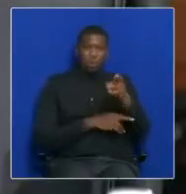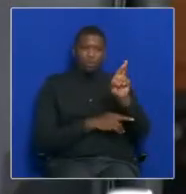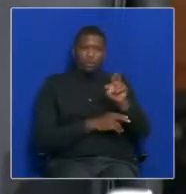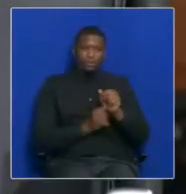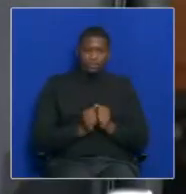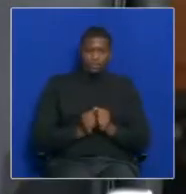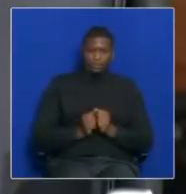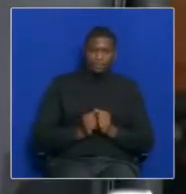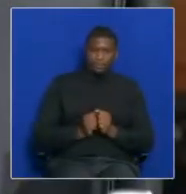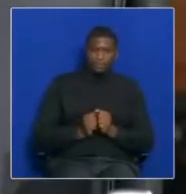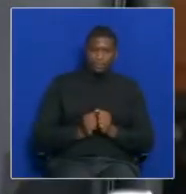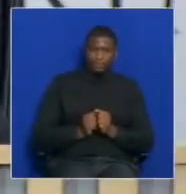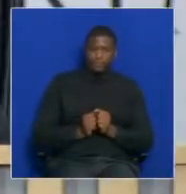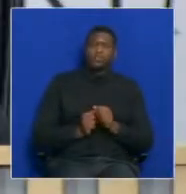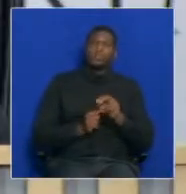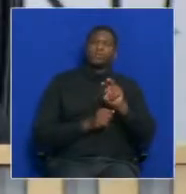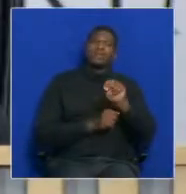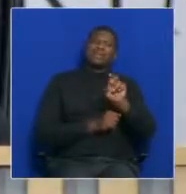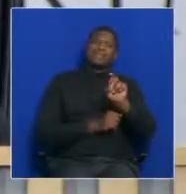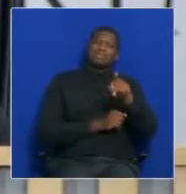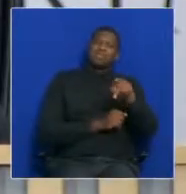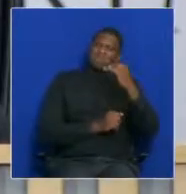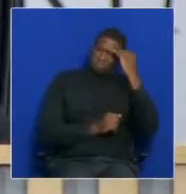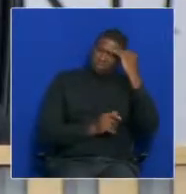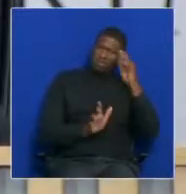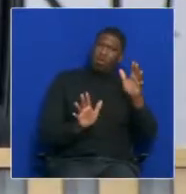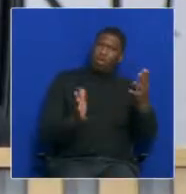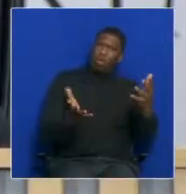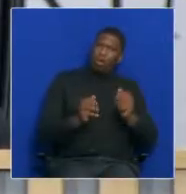And how would the NDPP know?